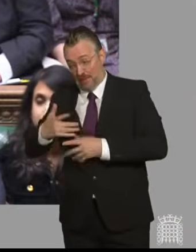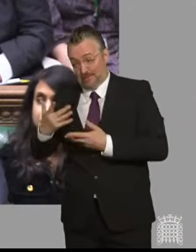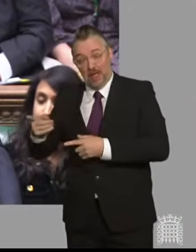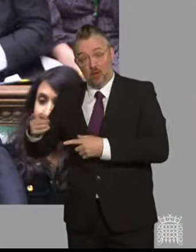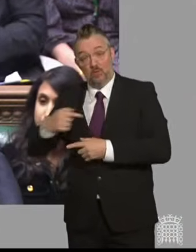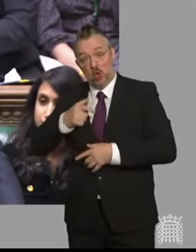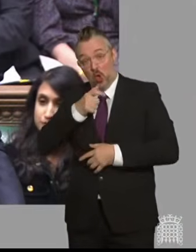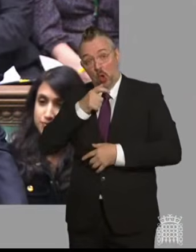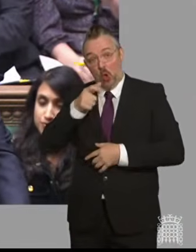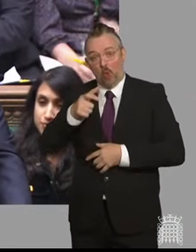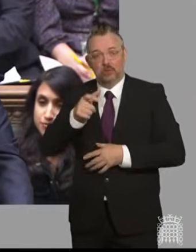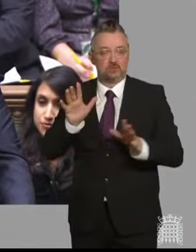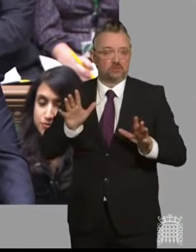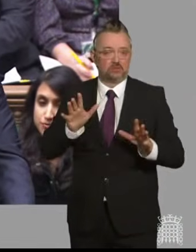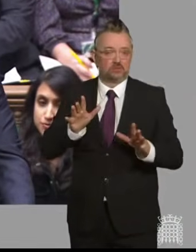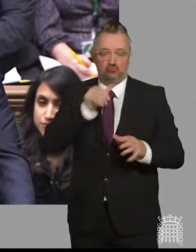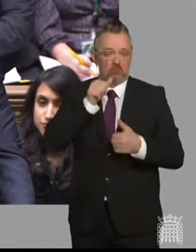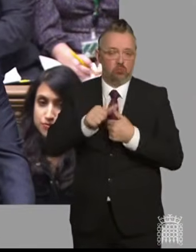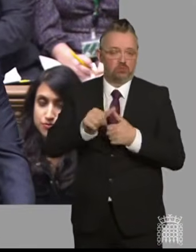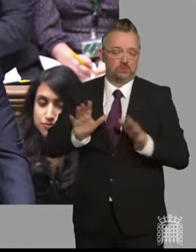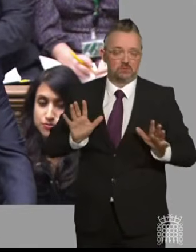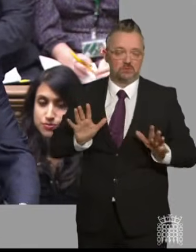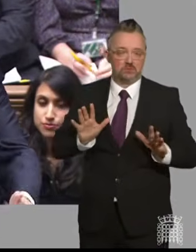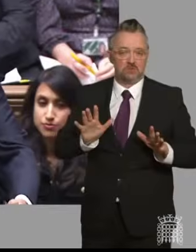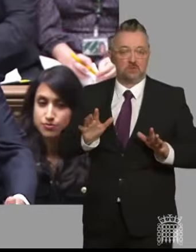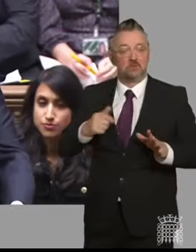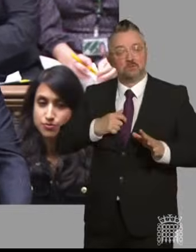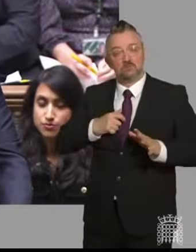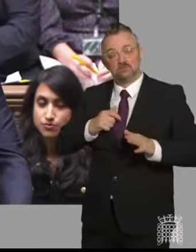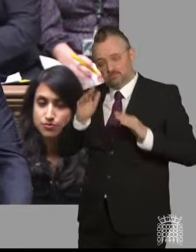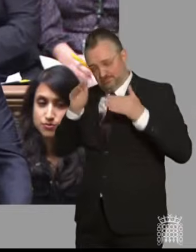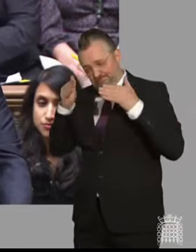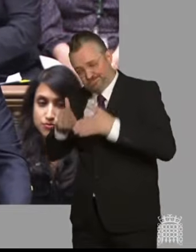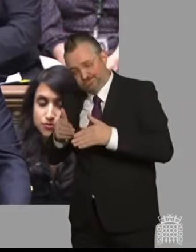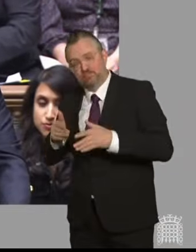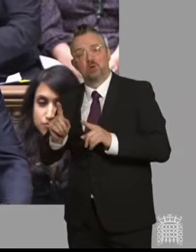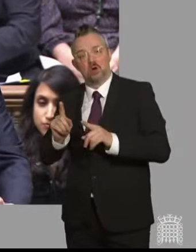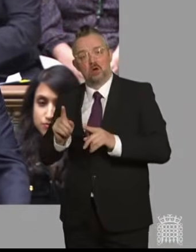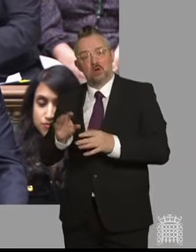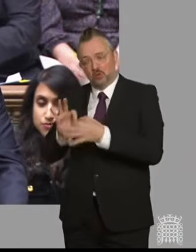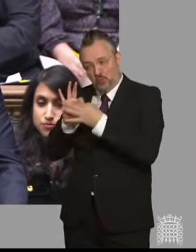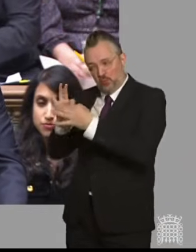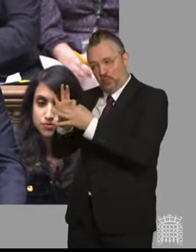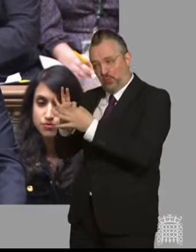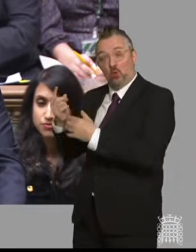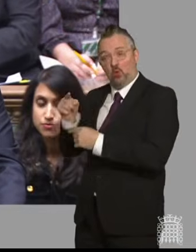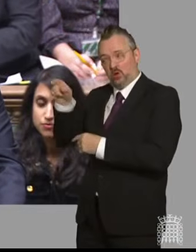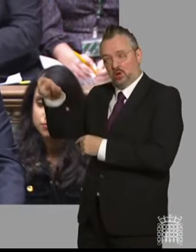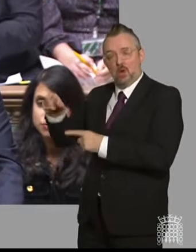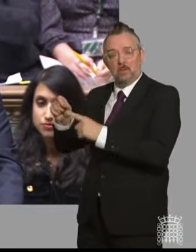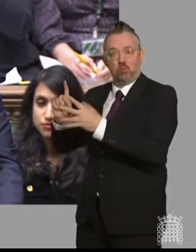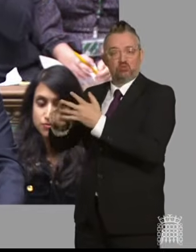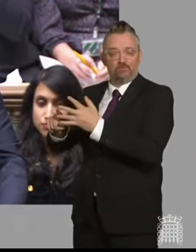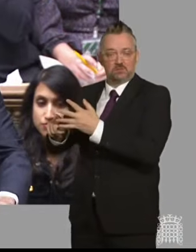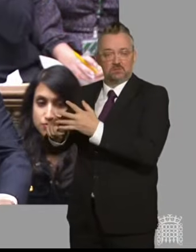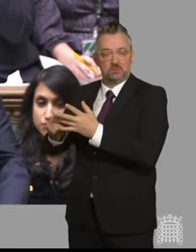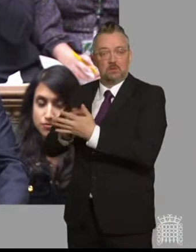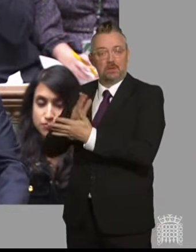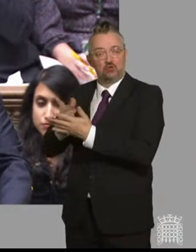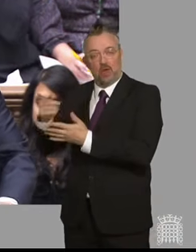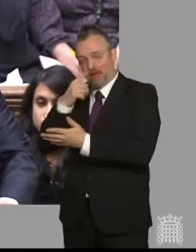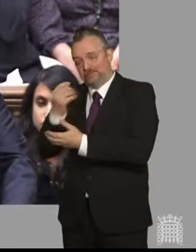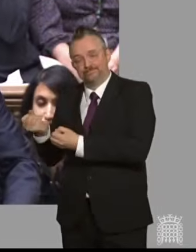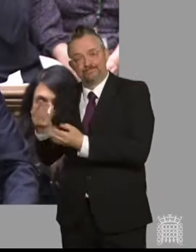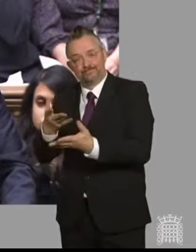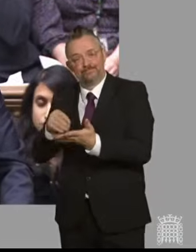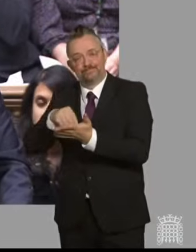focus remains working closely with the Post Office to ensure that it delivers justice for postmasters caught up in this historic scandal, and that's